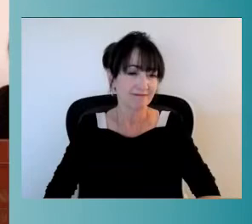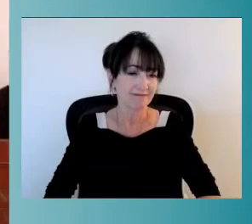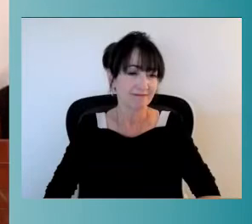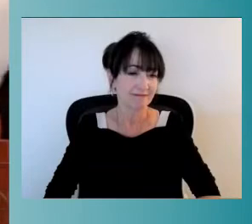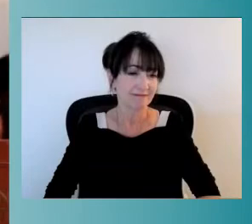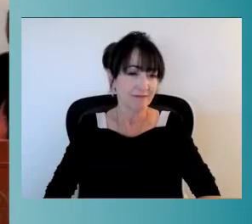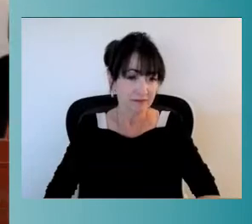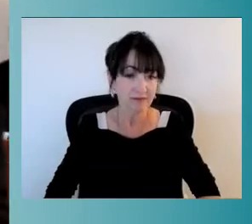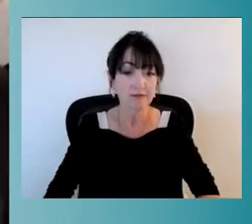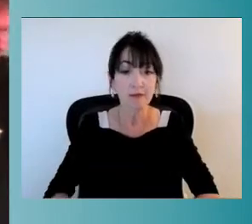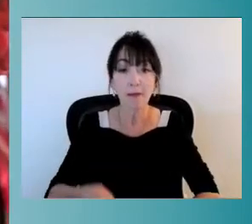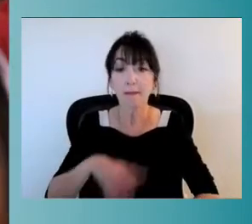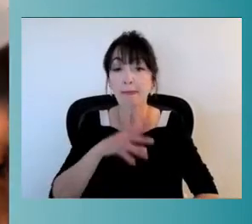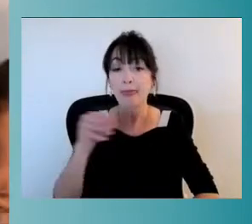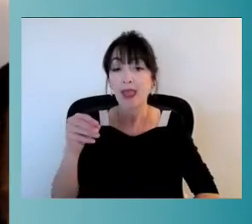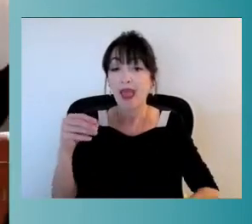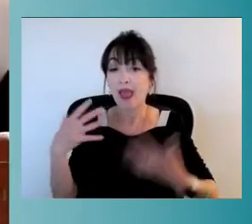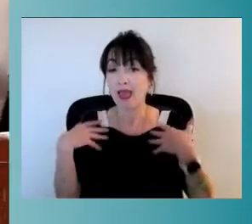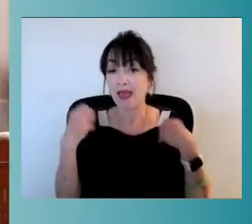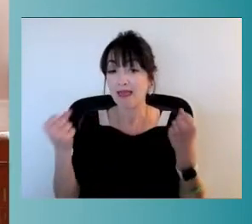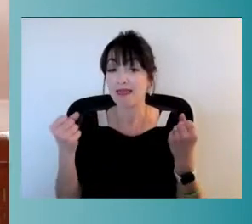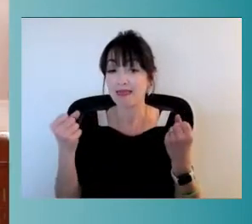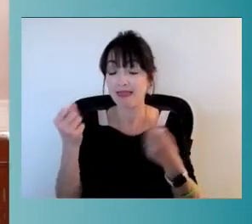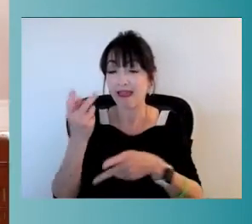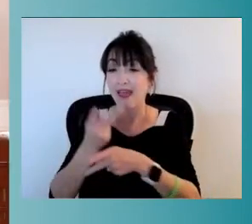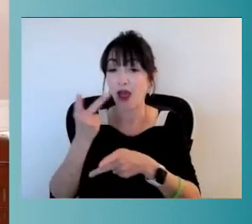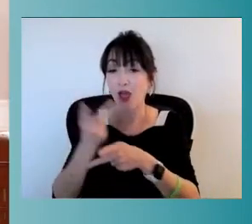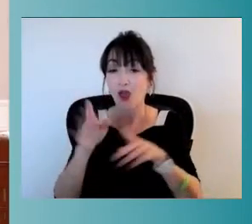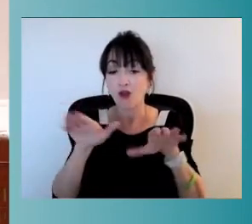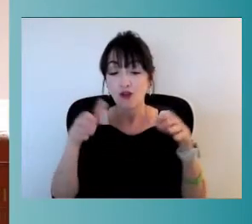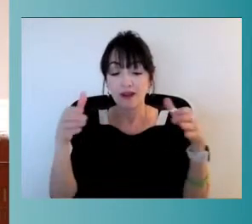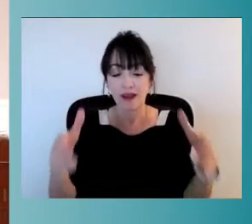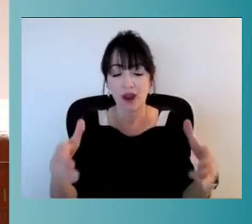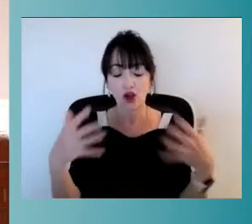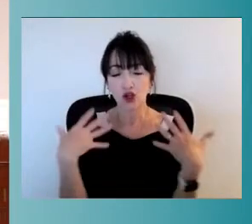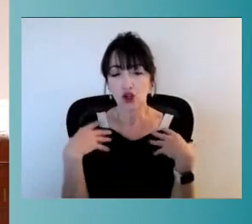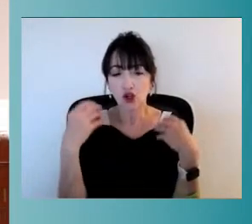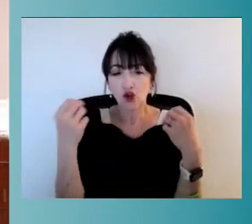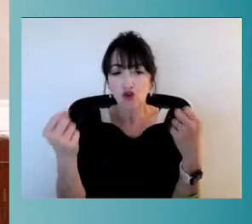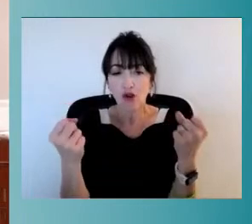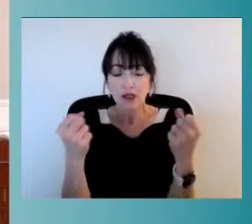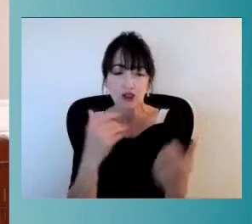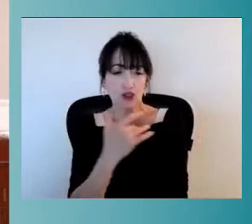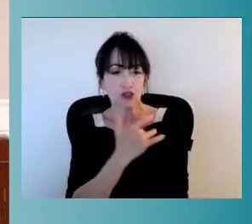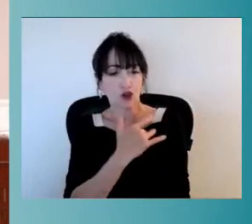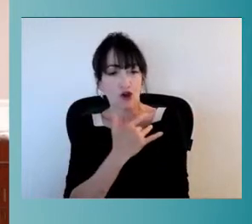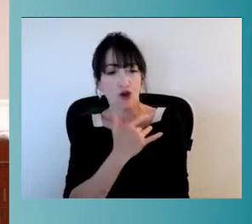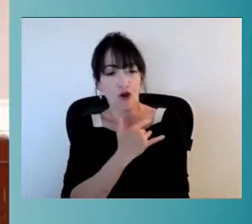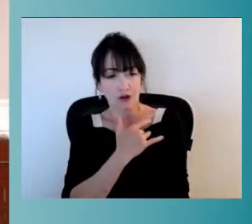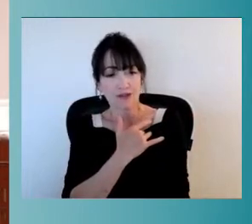And in the healthcare category, the winner is Courageous Hearts.